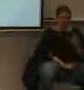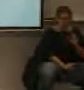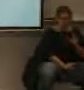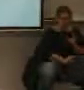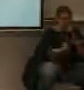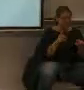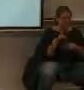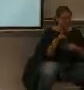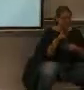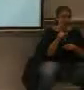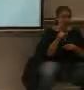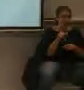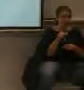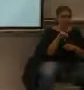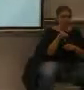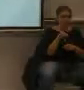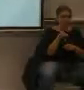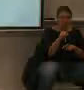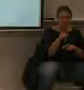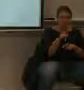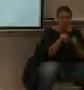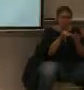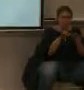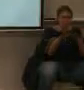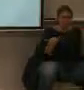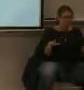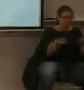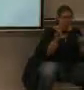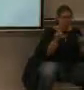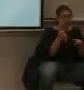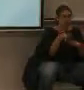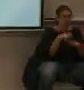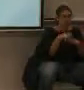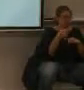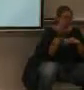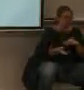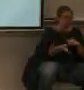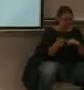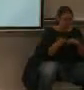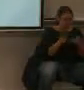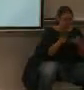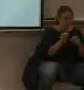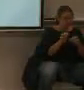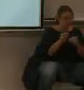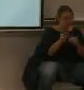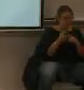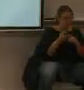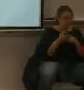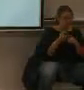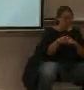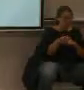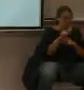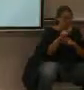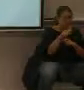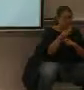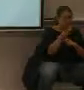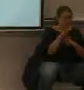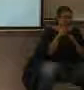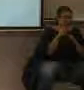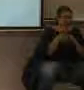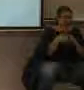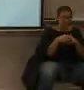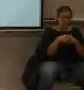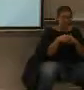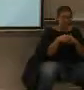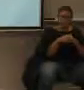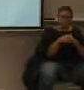But their plasmids don't. They spread out into other microbes that are there. And you do accelerate the rate that those things are broken